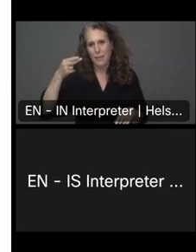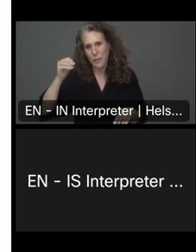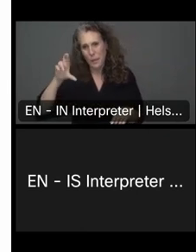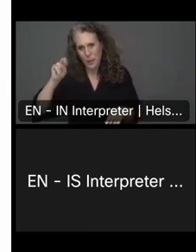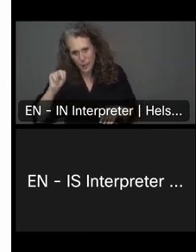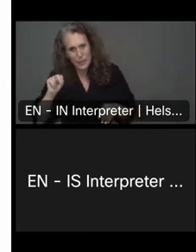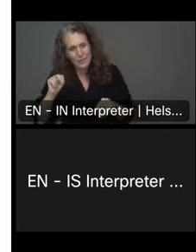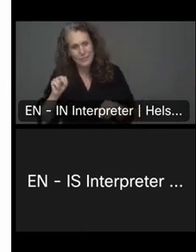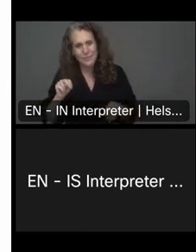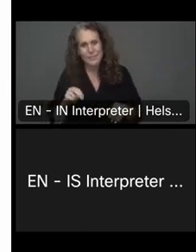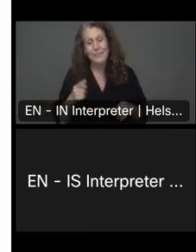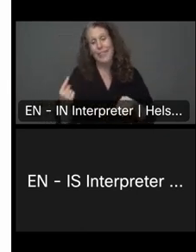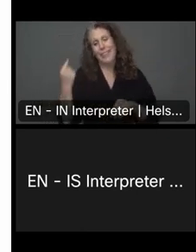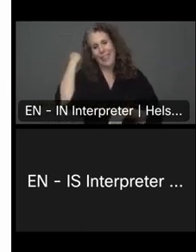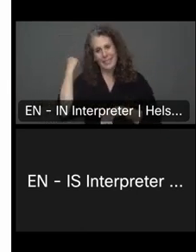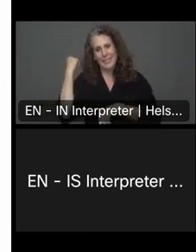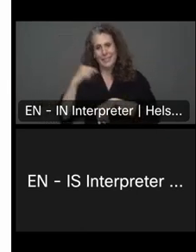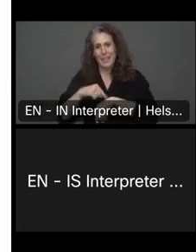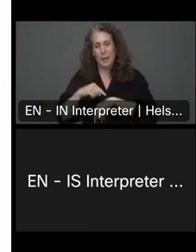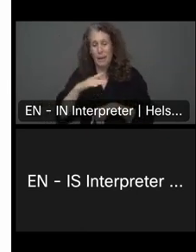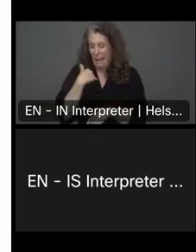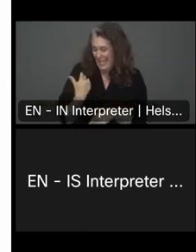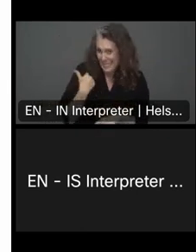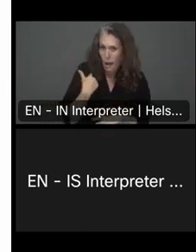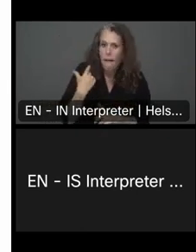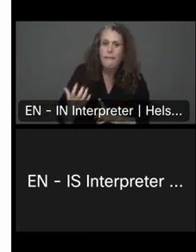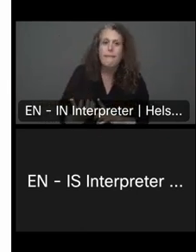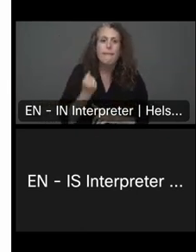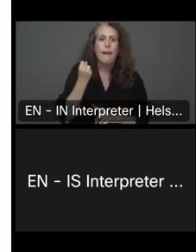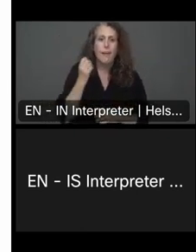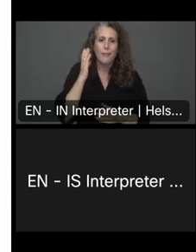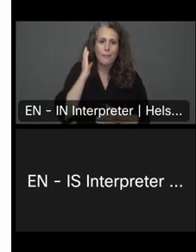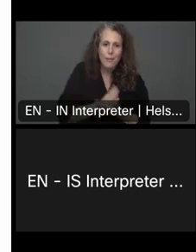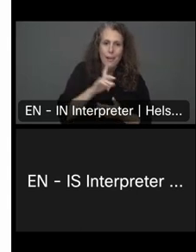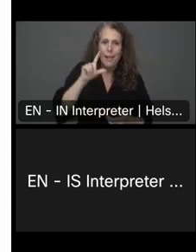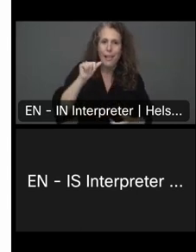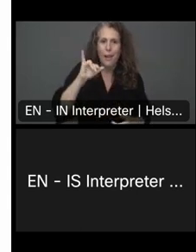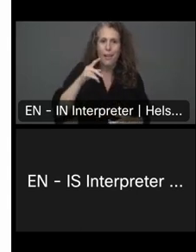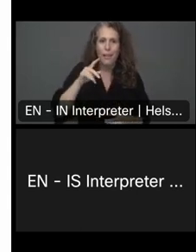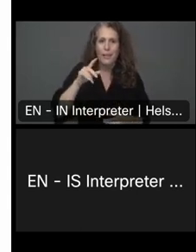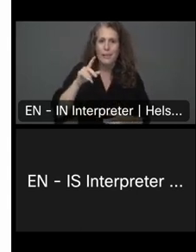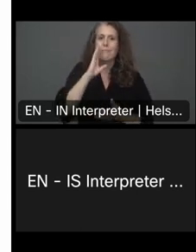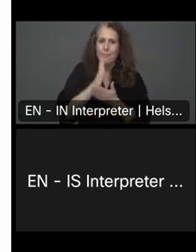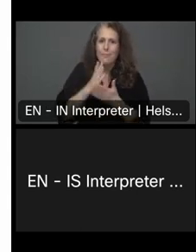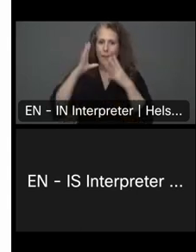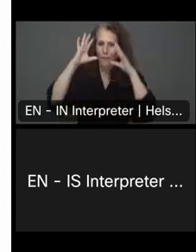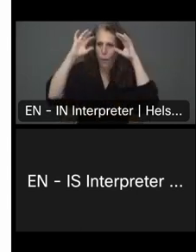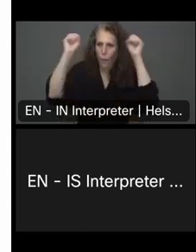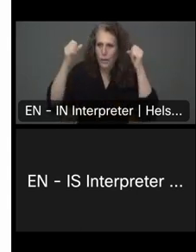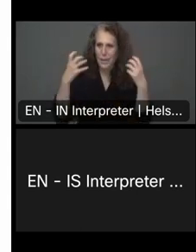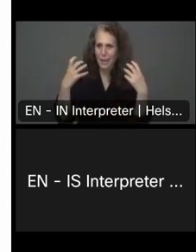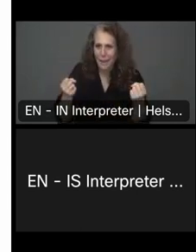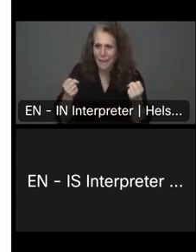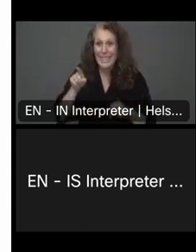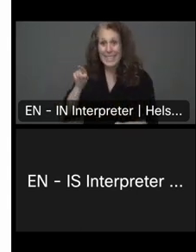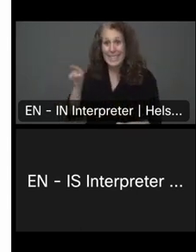1971. I only recently found out that the larynx actually has horns. Larry, of course, knew that. I don't know whether you can